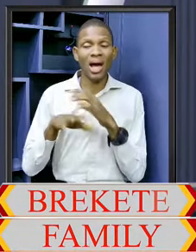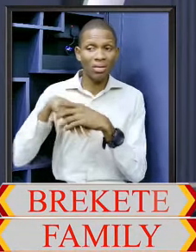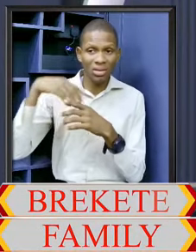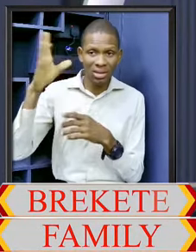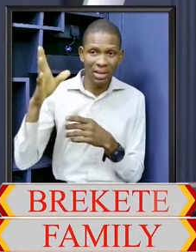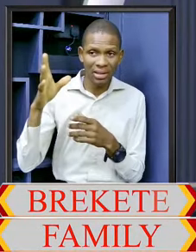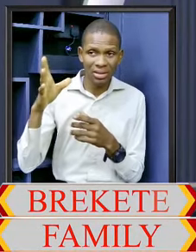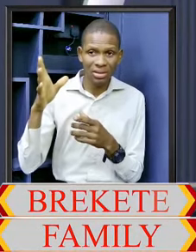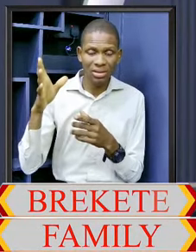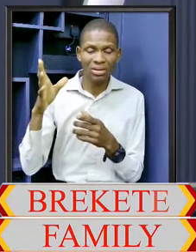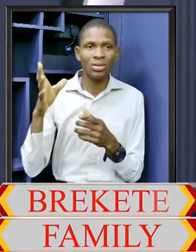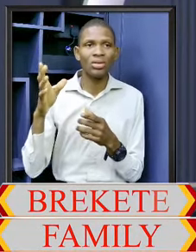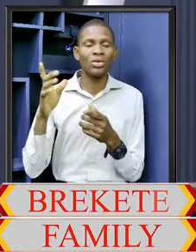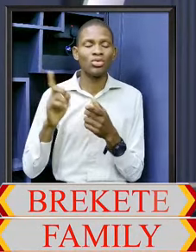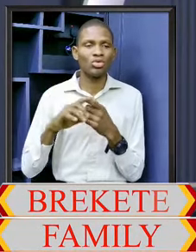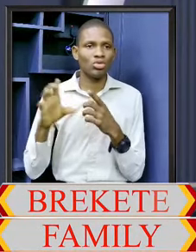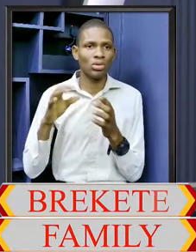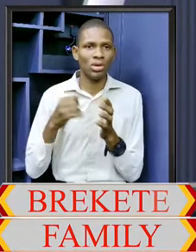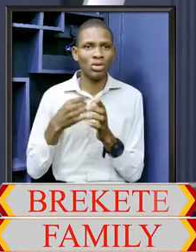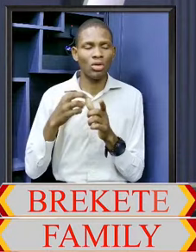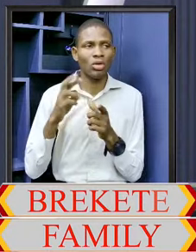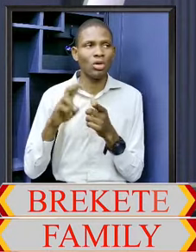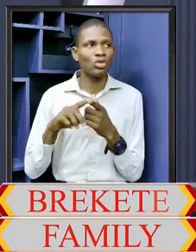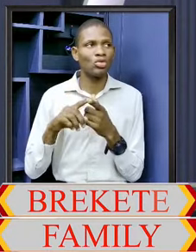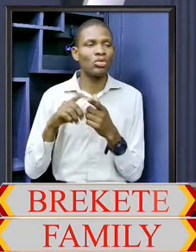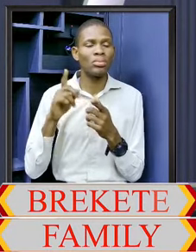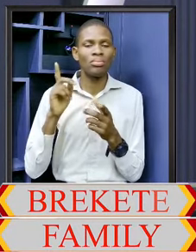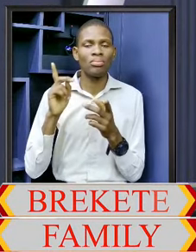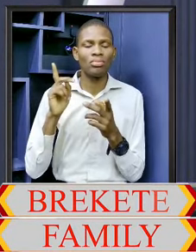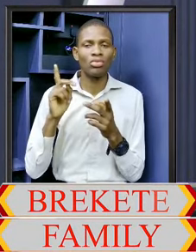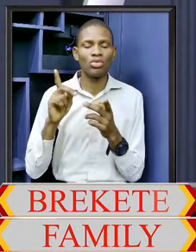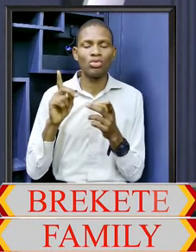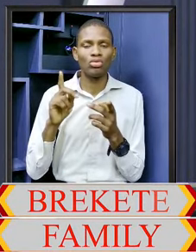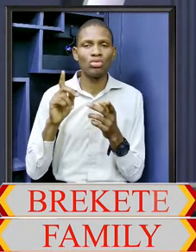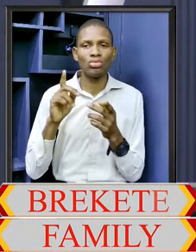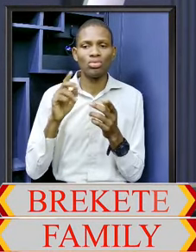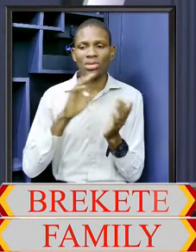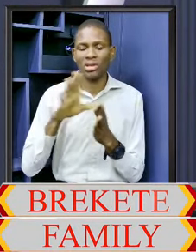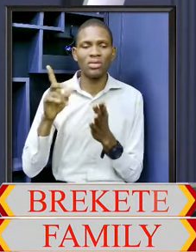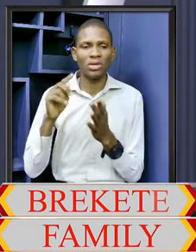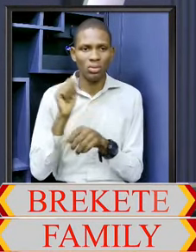this, so that people go complete them for you, return the money to them?